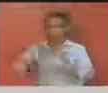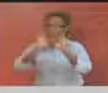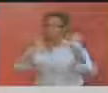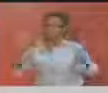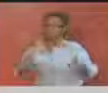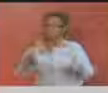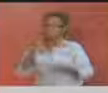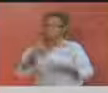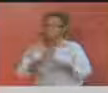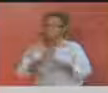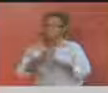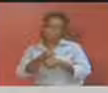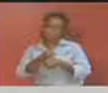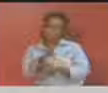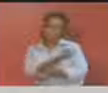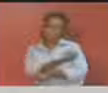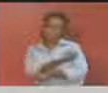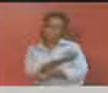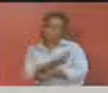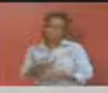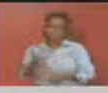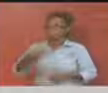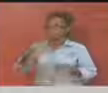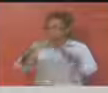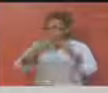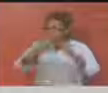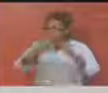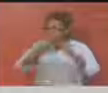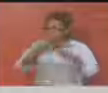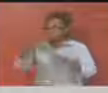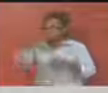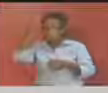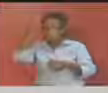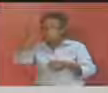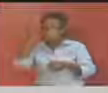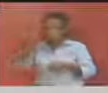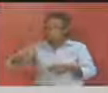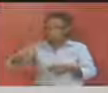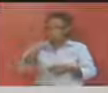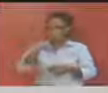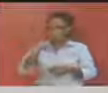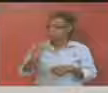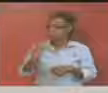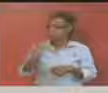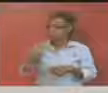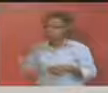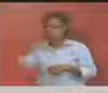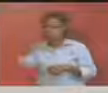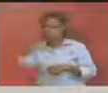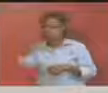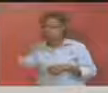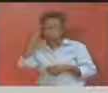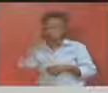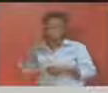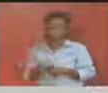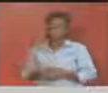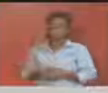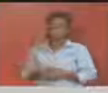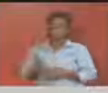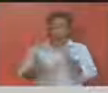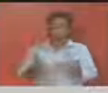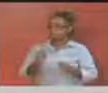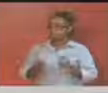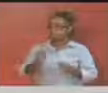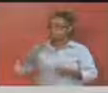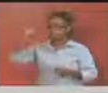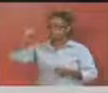I'm going into such detail is that the population must understand the due diligence that both Trinidad and